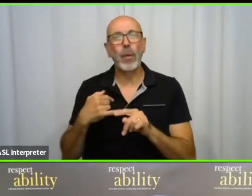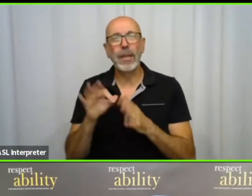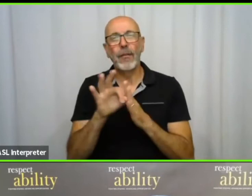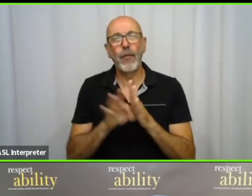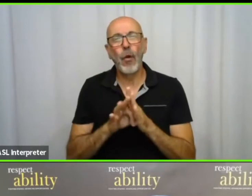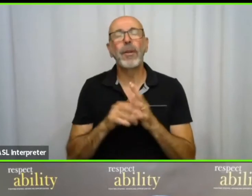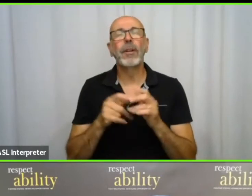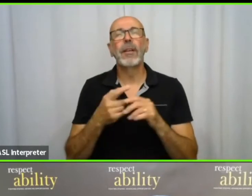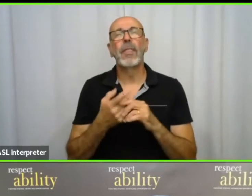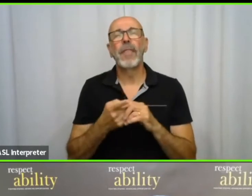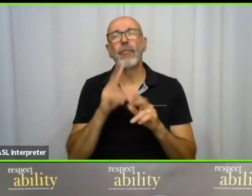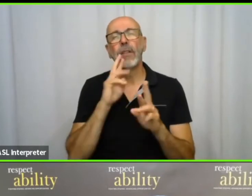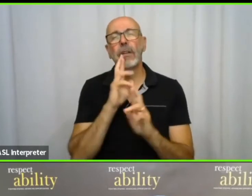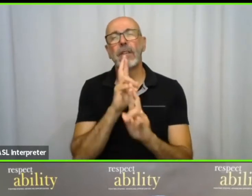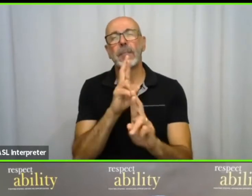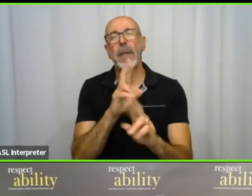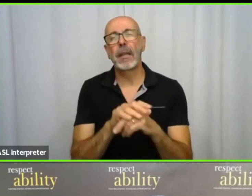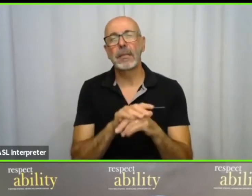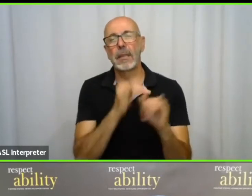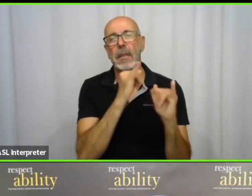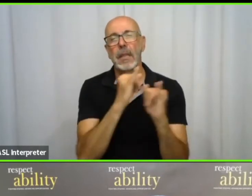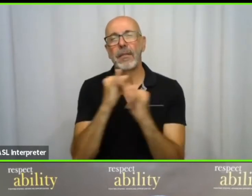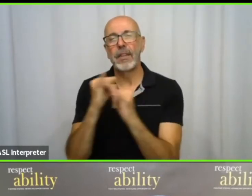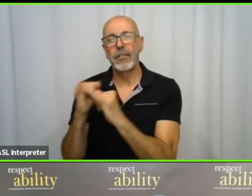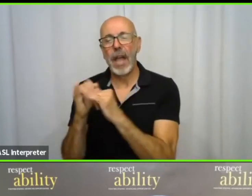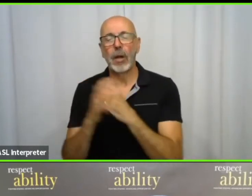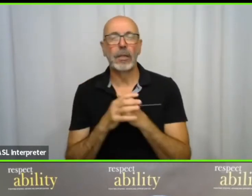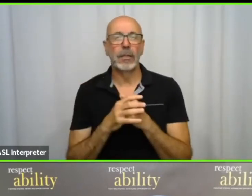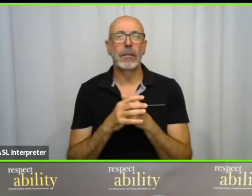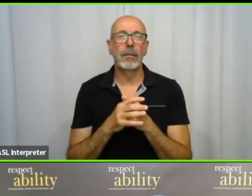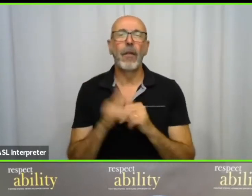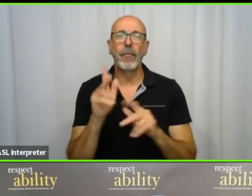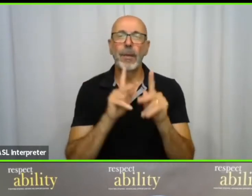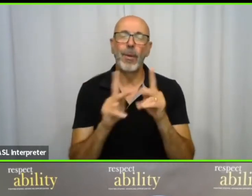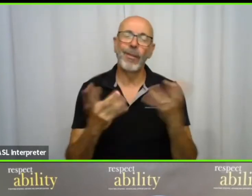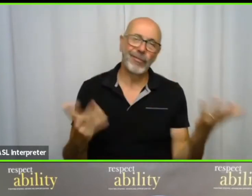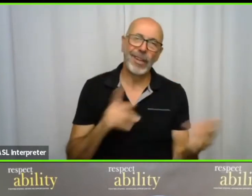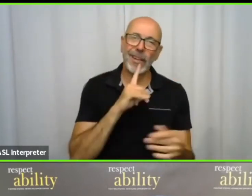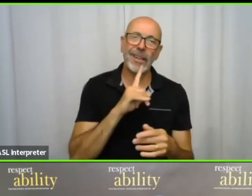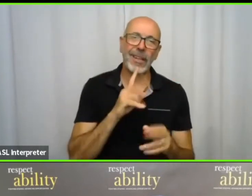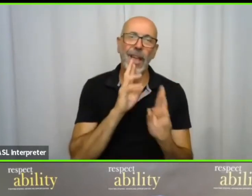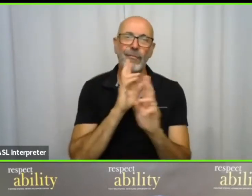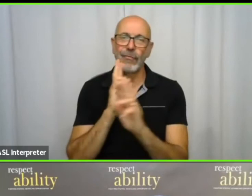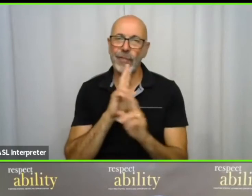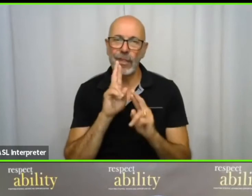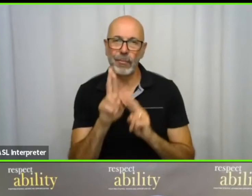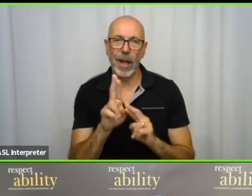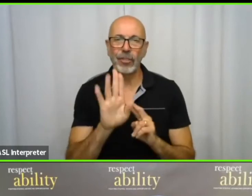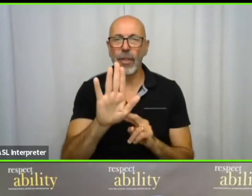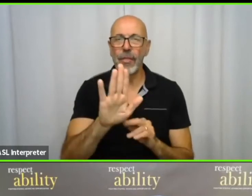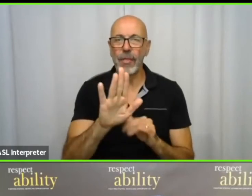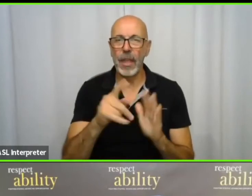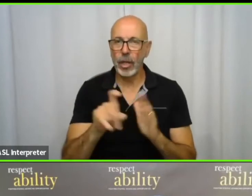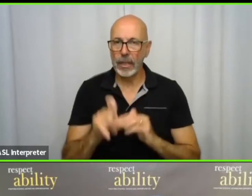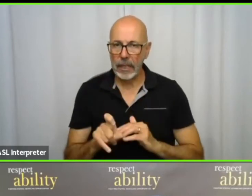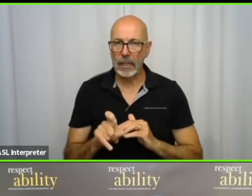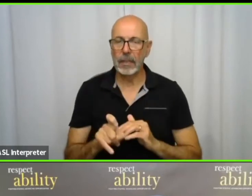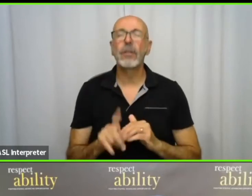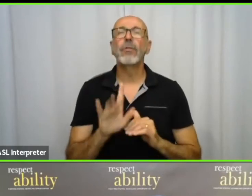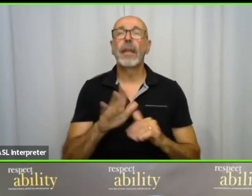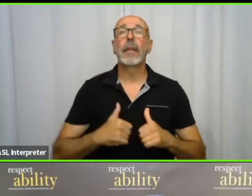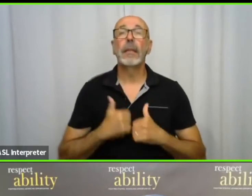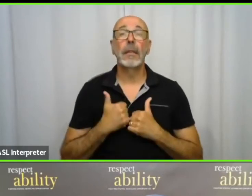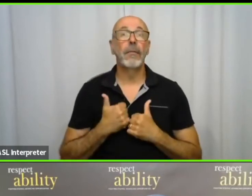respect the individuality of folks and respond to their needs so that they can live the